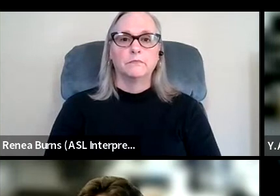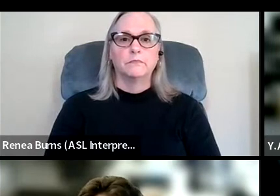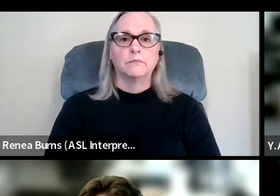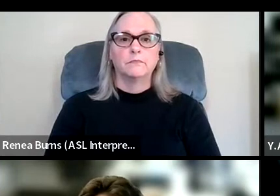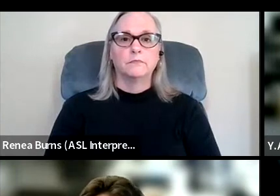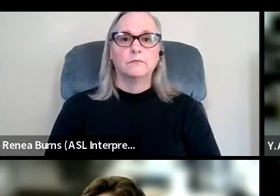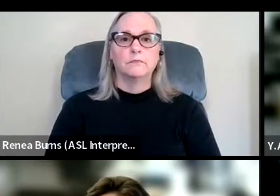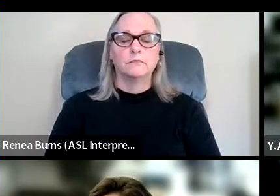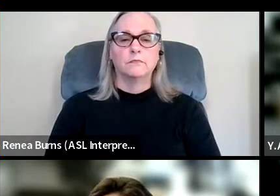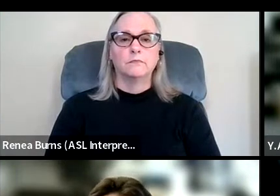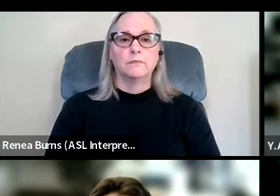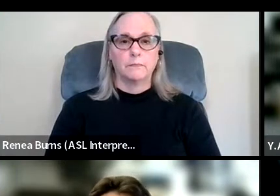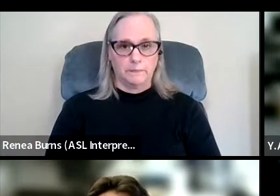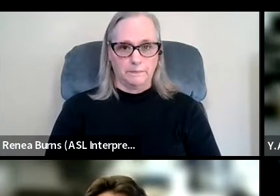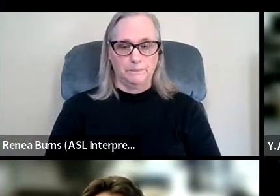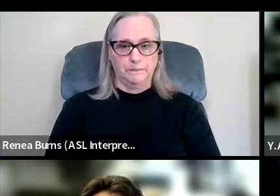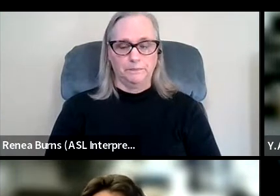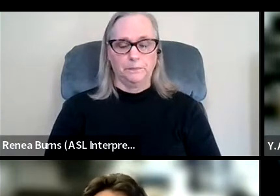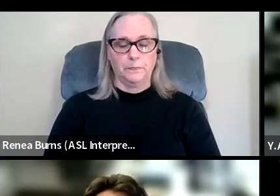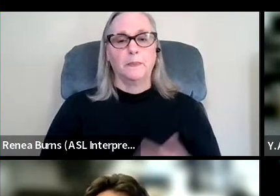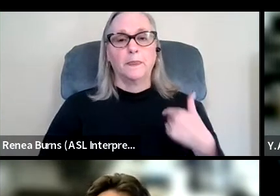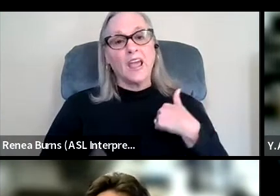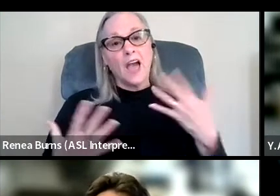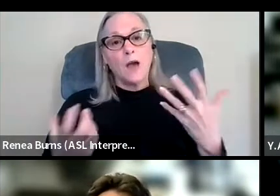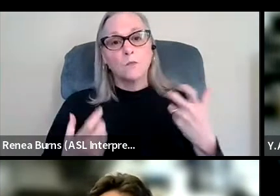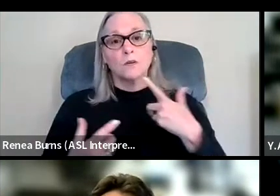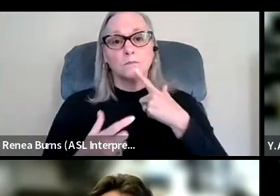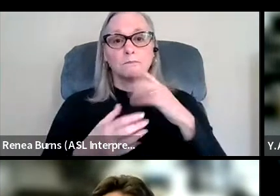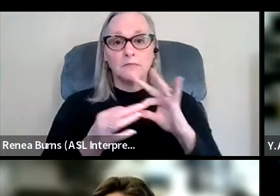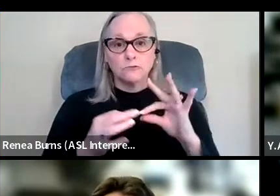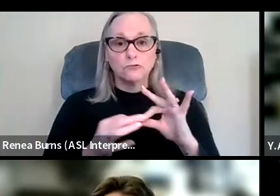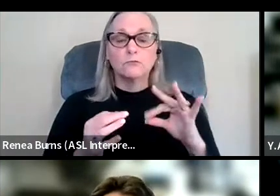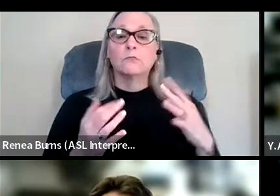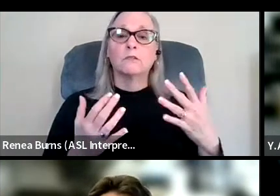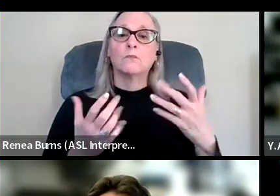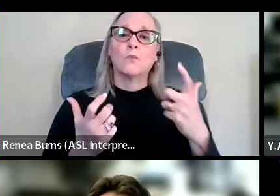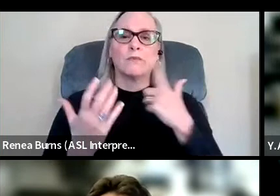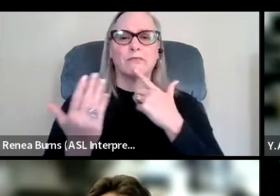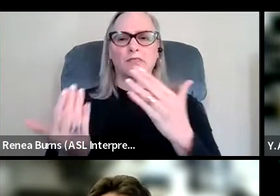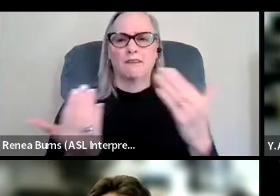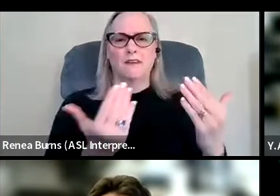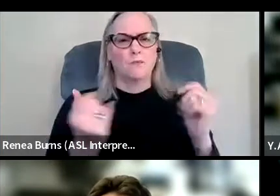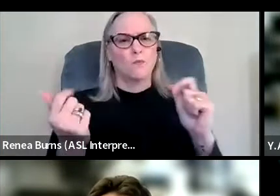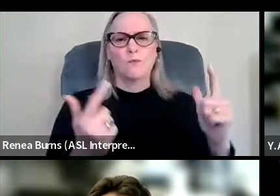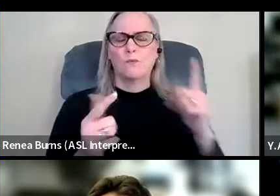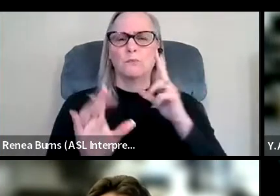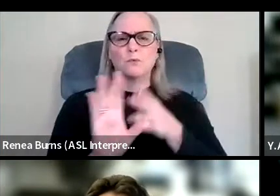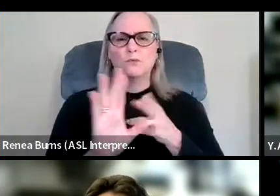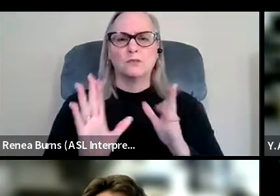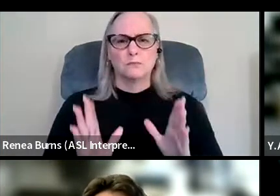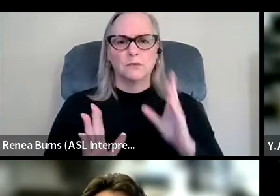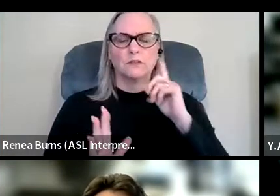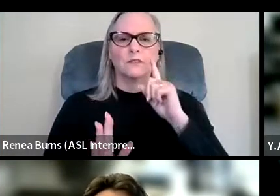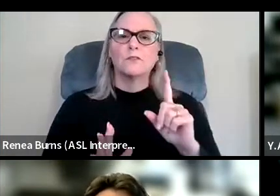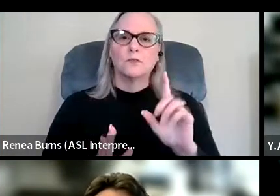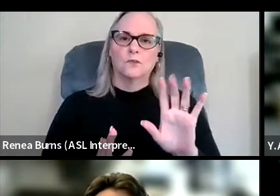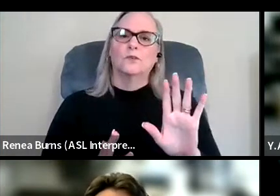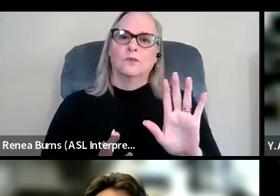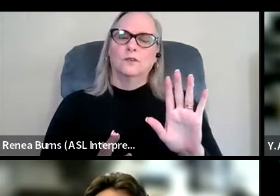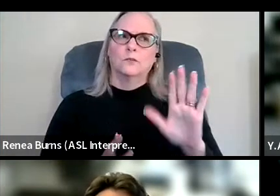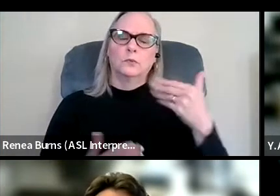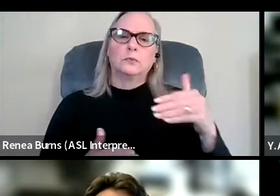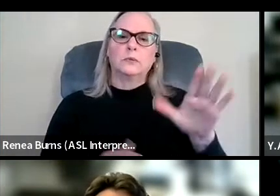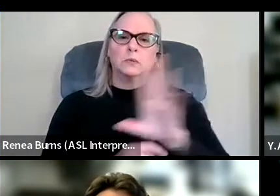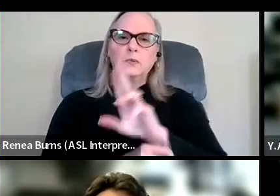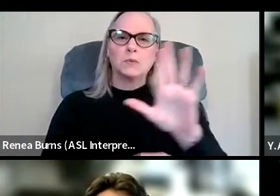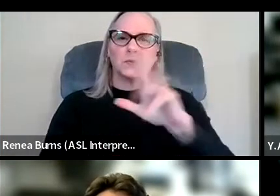I just wanted to make the comment. First of all, I wanted to thank all the participants for taking the time today. I know